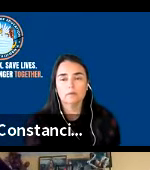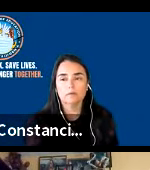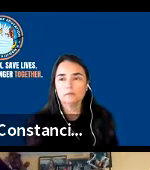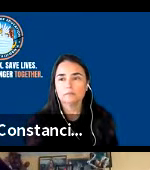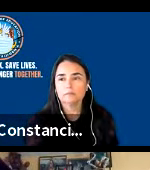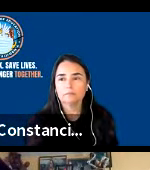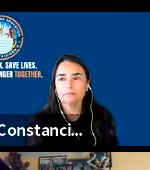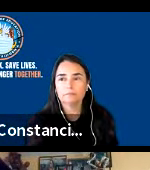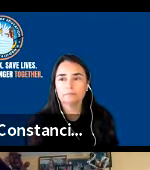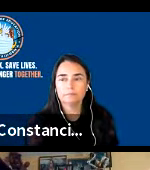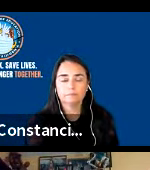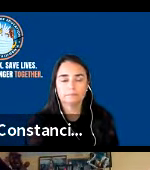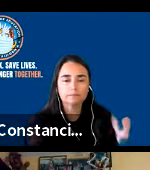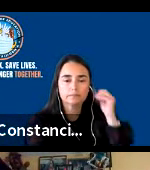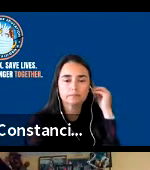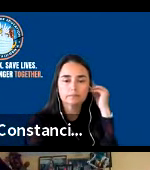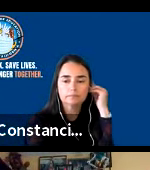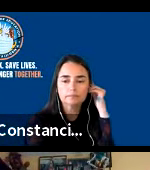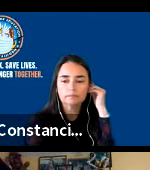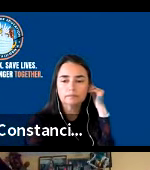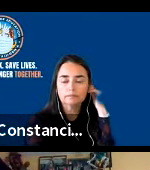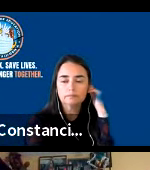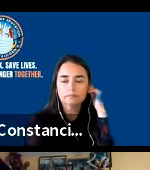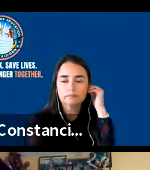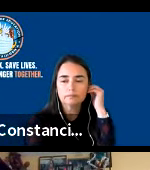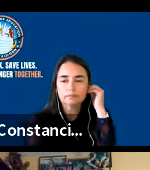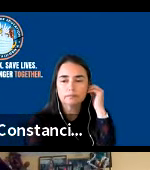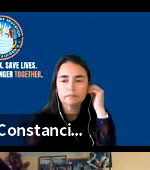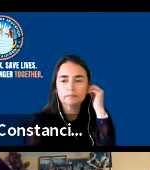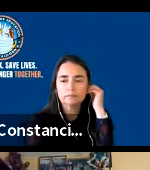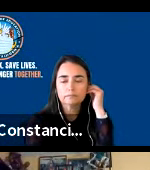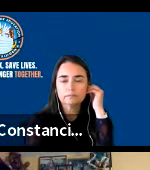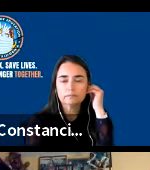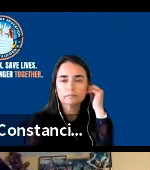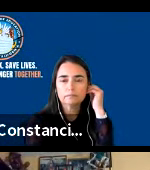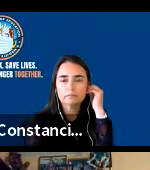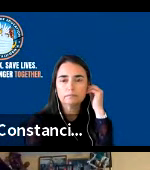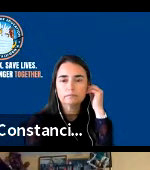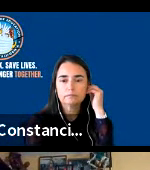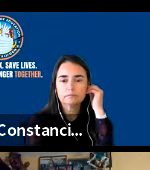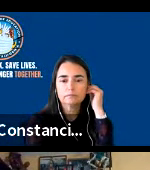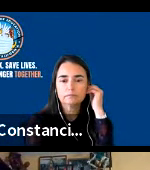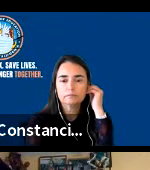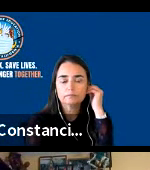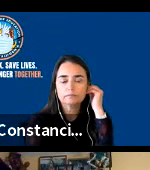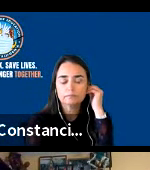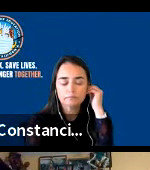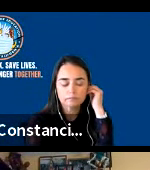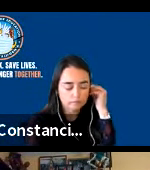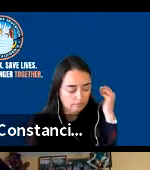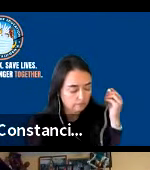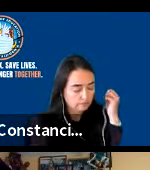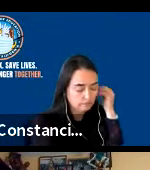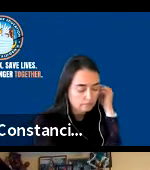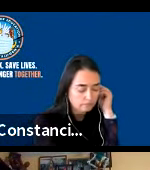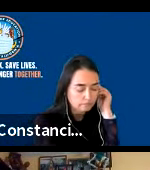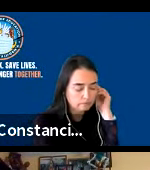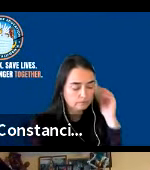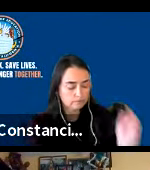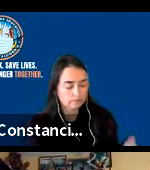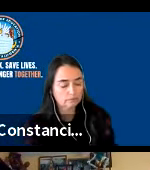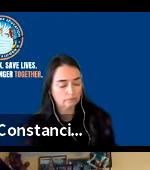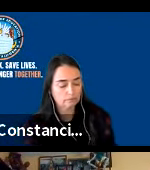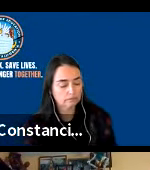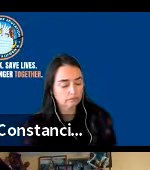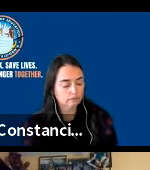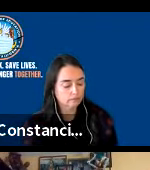already learned, and they're giving the public vaccination rates broken out by age and by race, intersectionally,